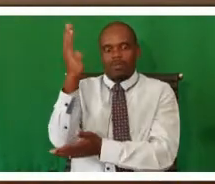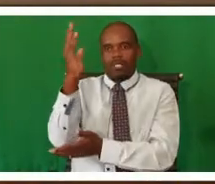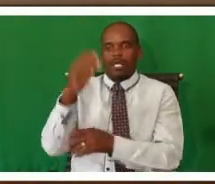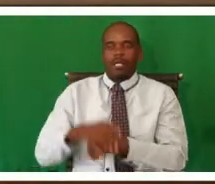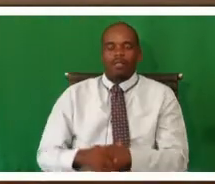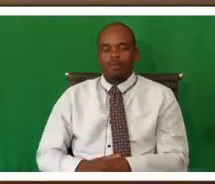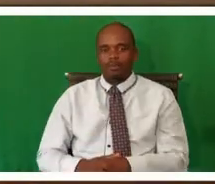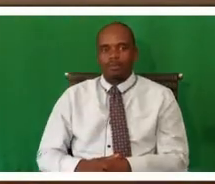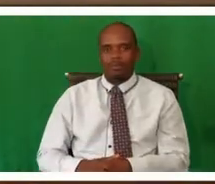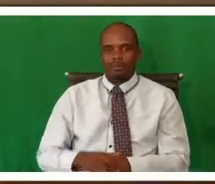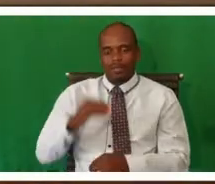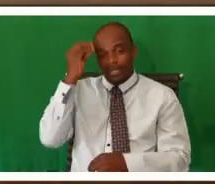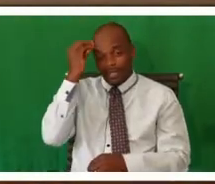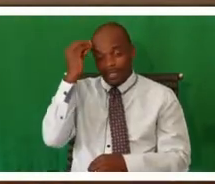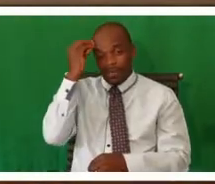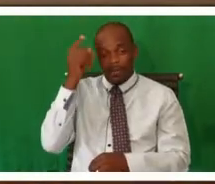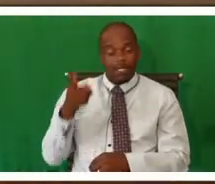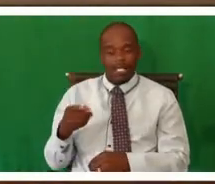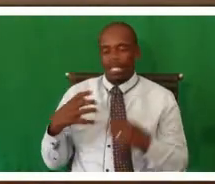Ena taba e re kgathaditse.